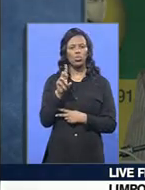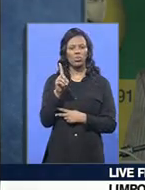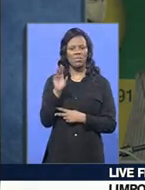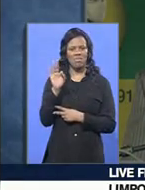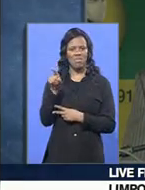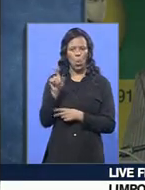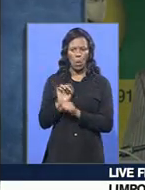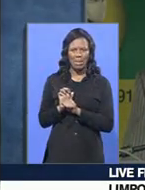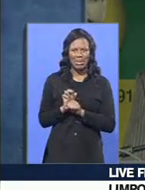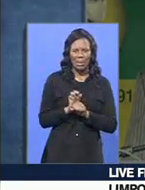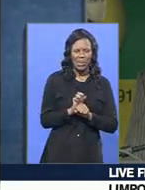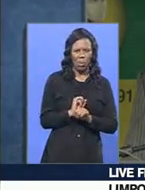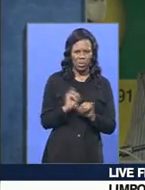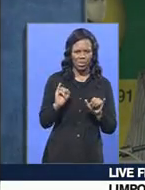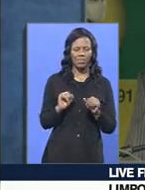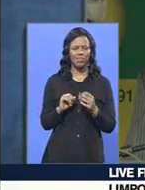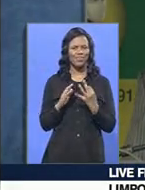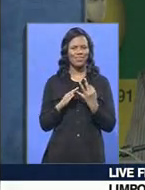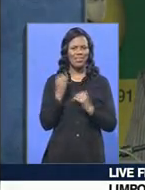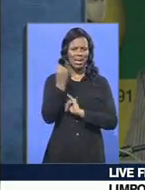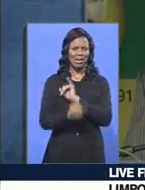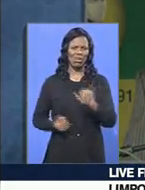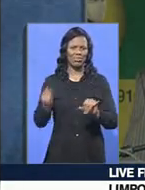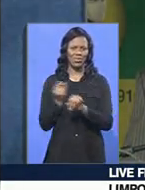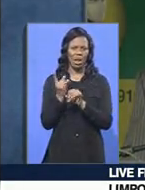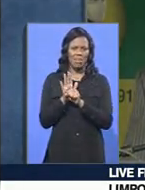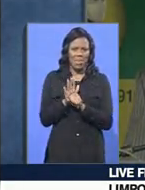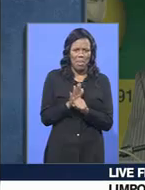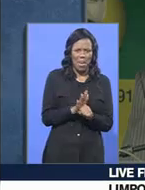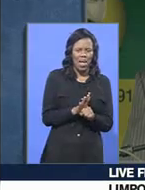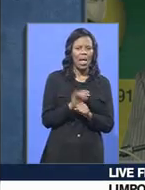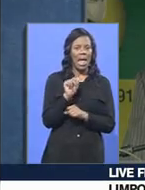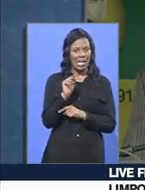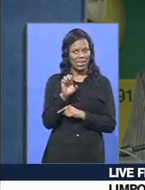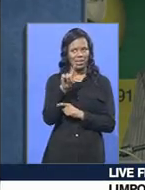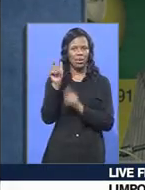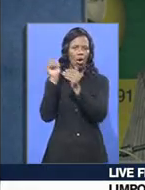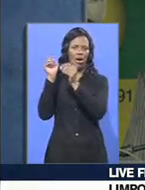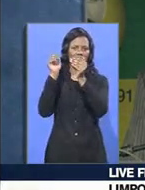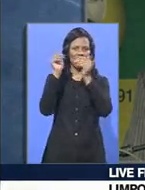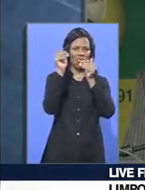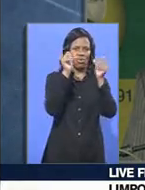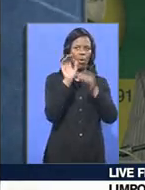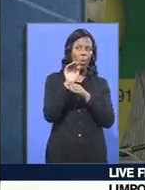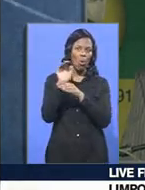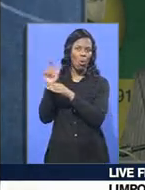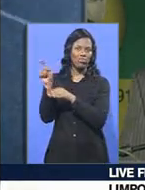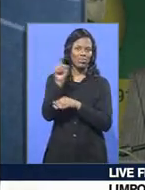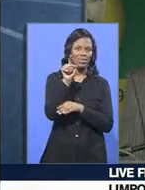Front, and the international pressure led by the ANC in exile.